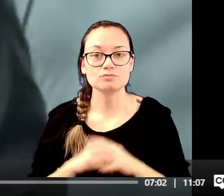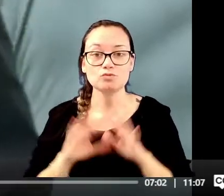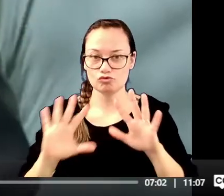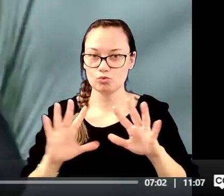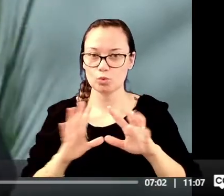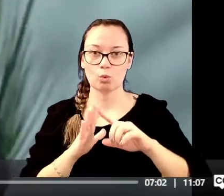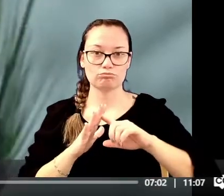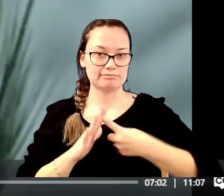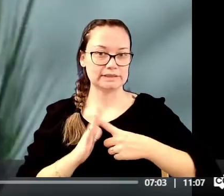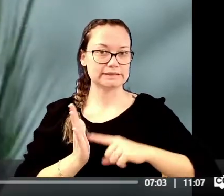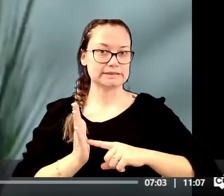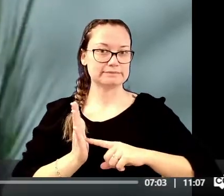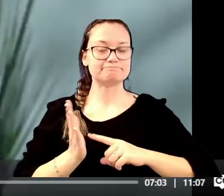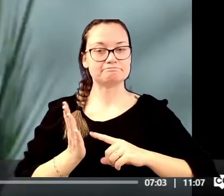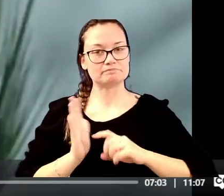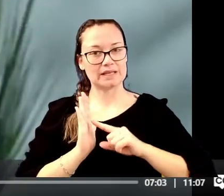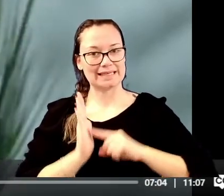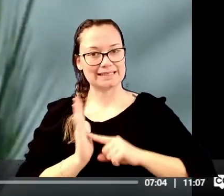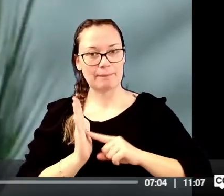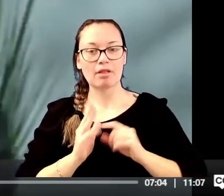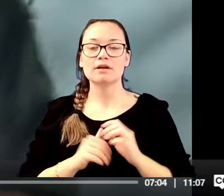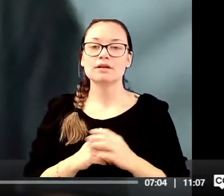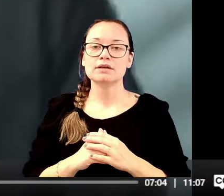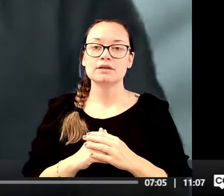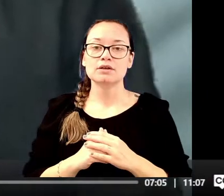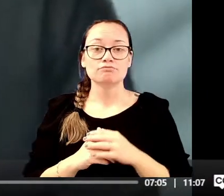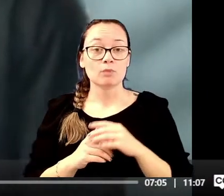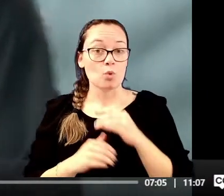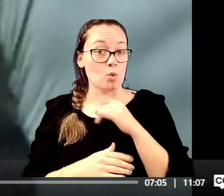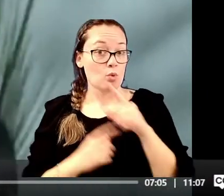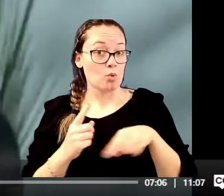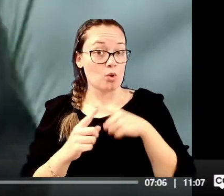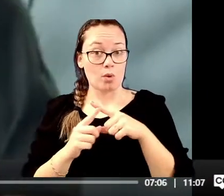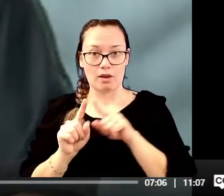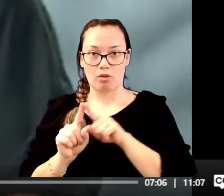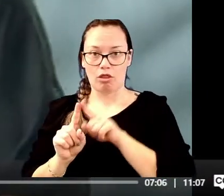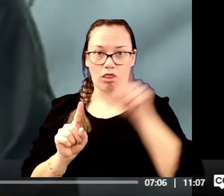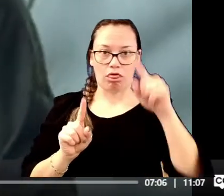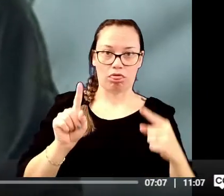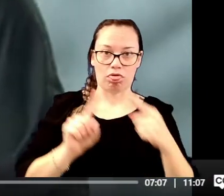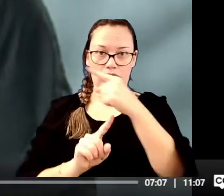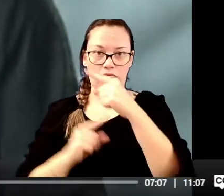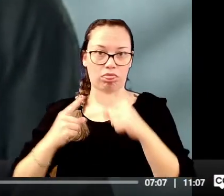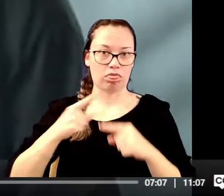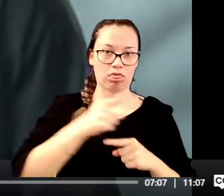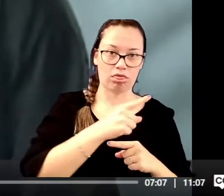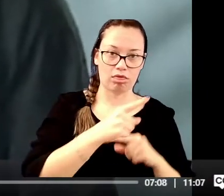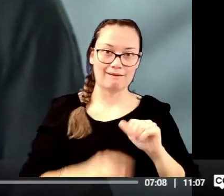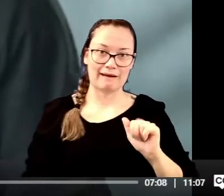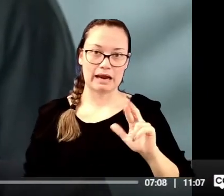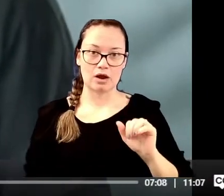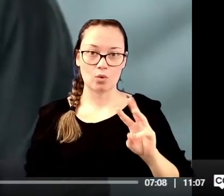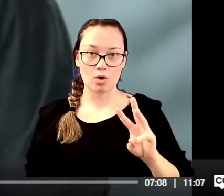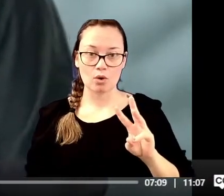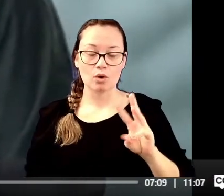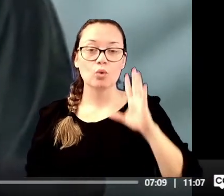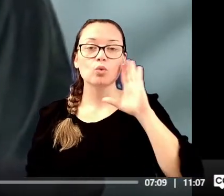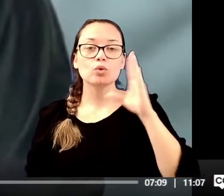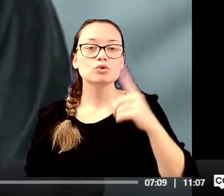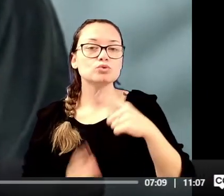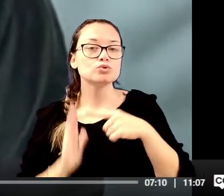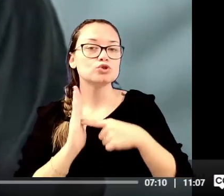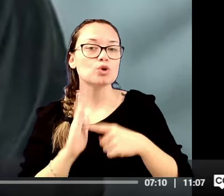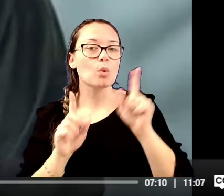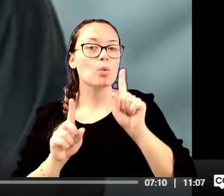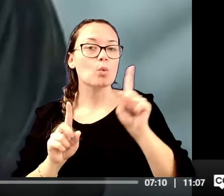web, the thing you always want to remember is whenever you're drawing arrows in a food web, that arrow is always going to show where